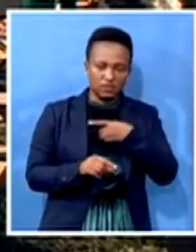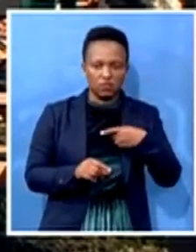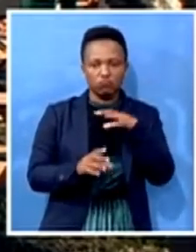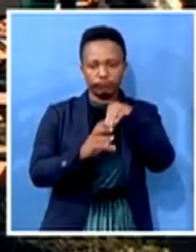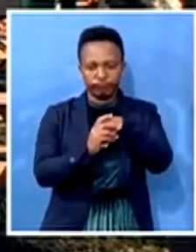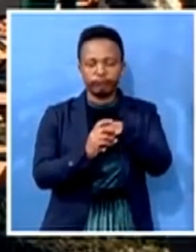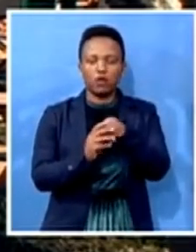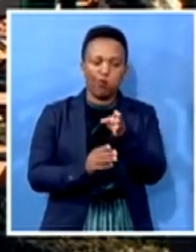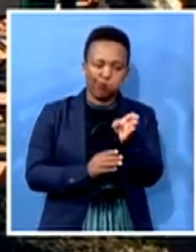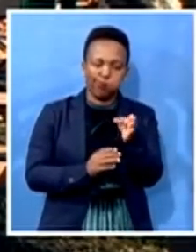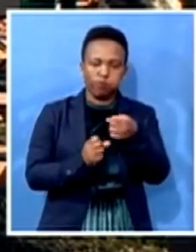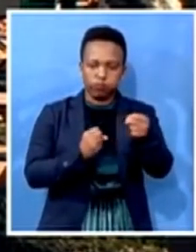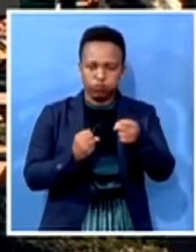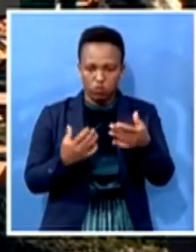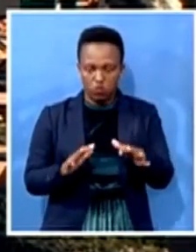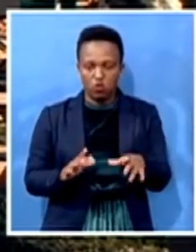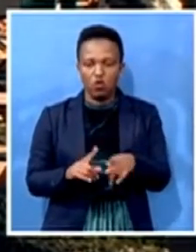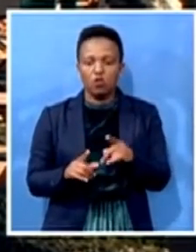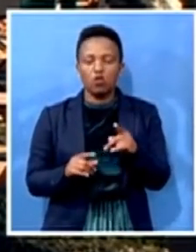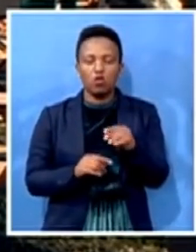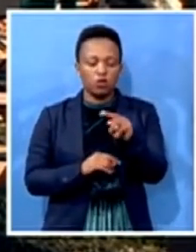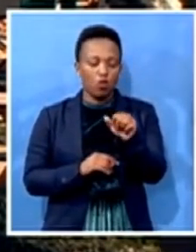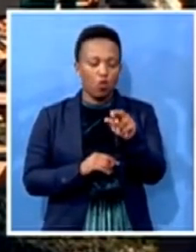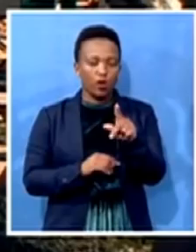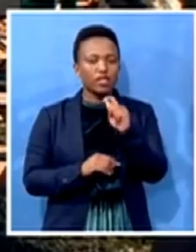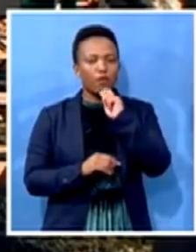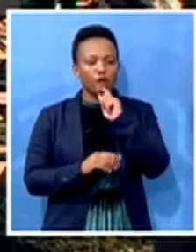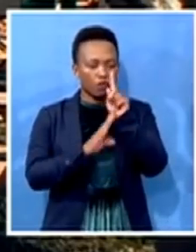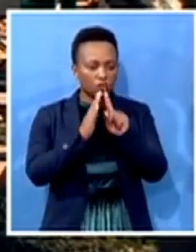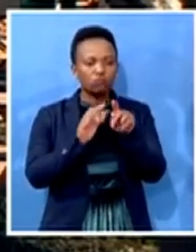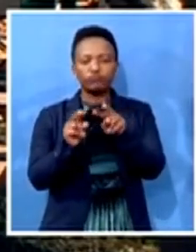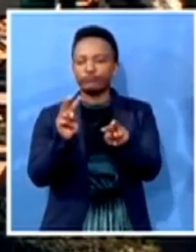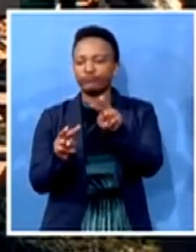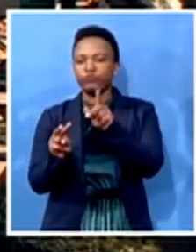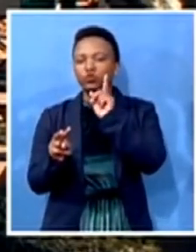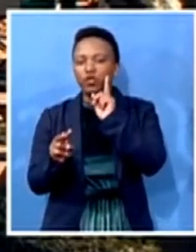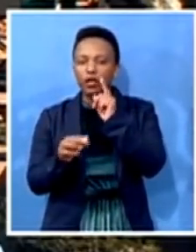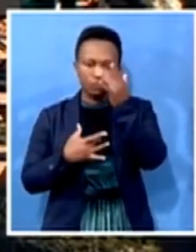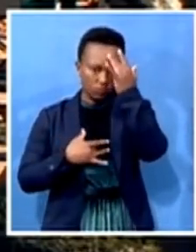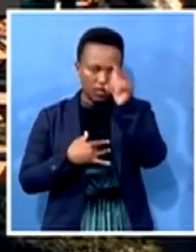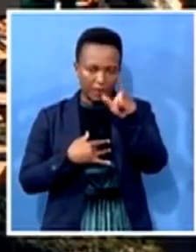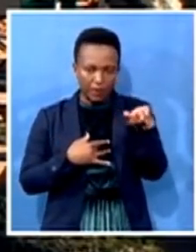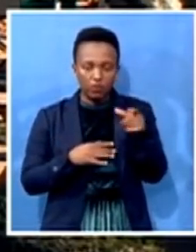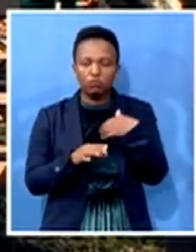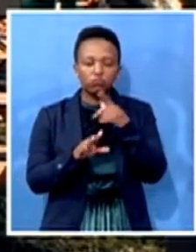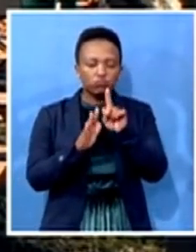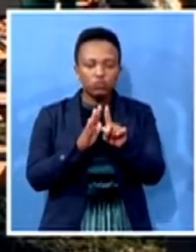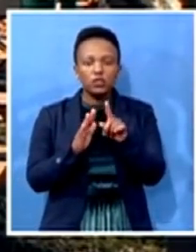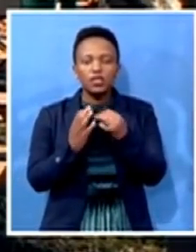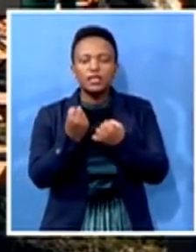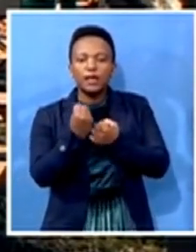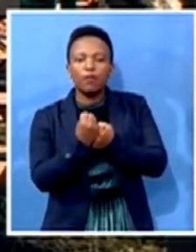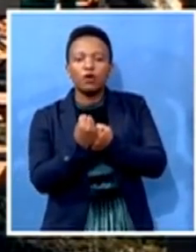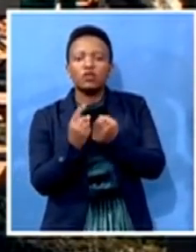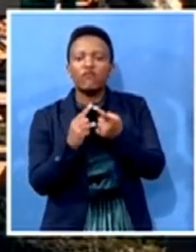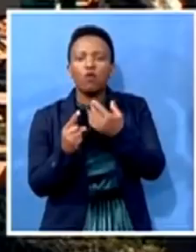work up in the morning when they need to be checked, and they've got support from Chrisani Paragwanas and Helen Joseph when they require